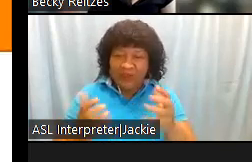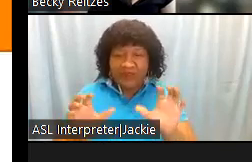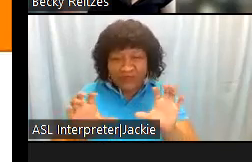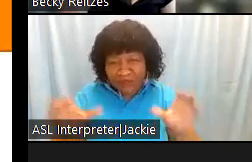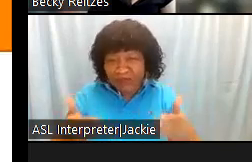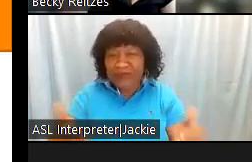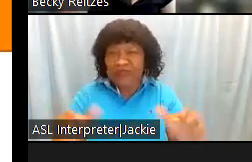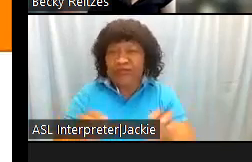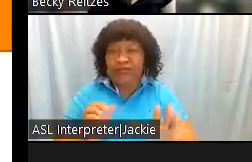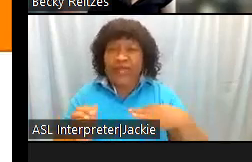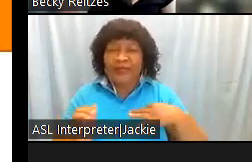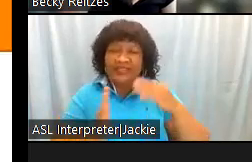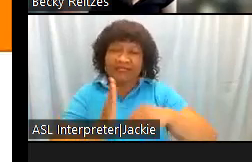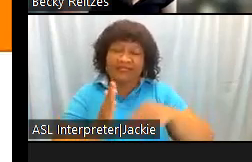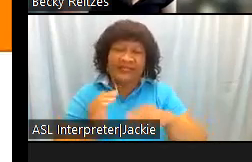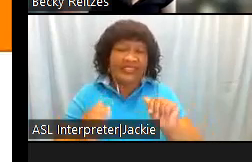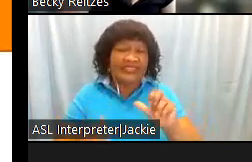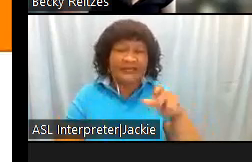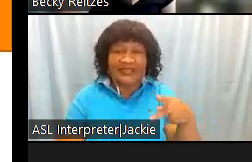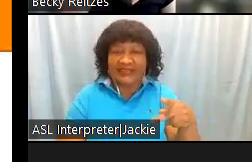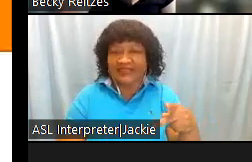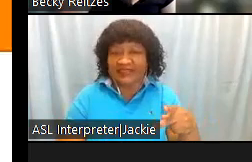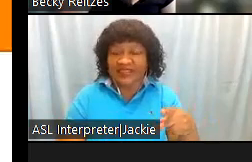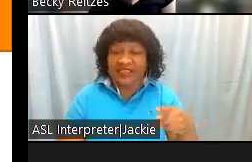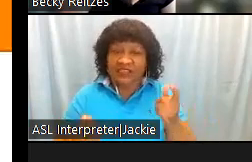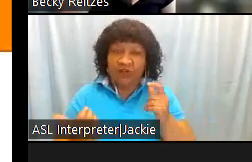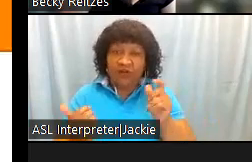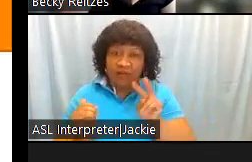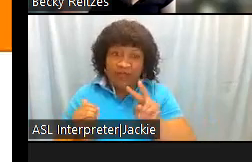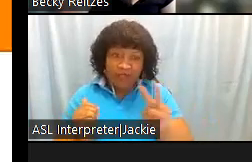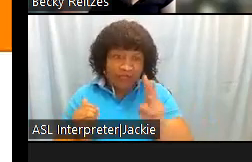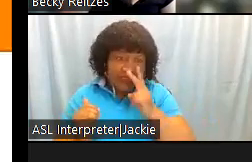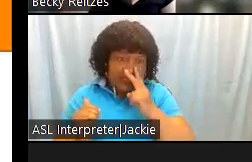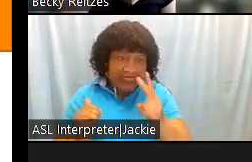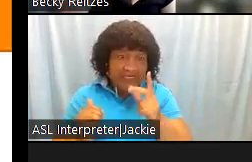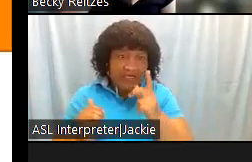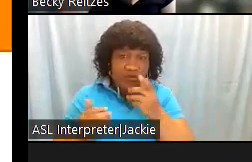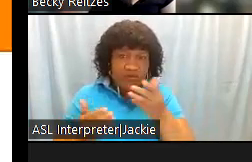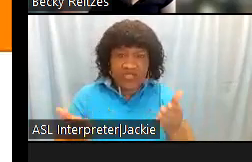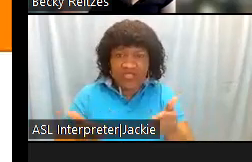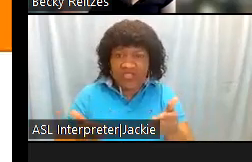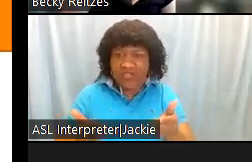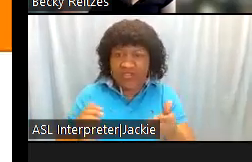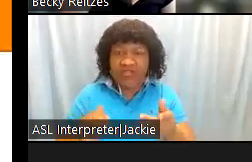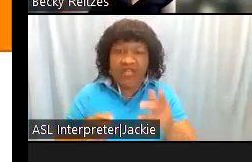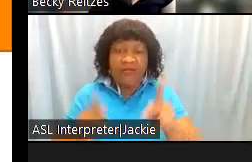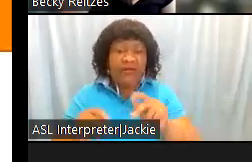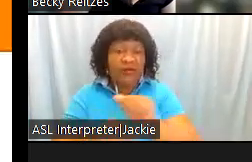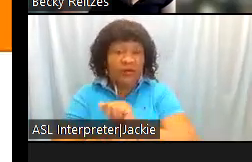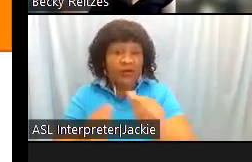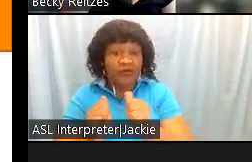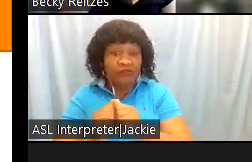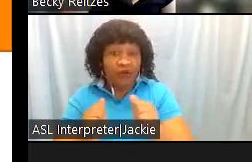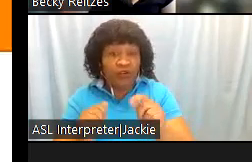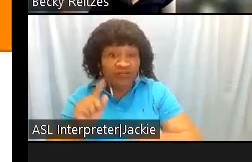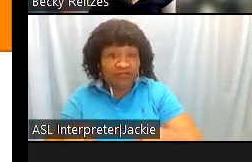as soon as possible. And I'm looking to see who's on here, but again, for folks who work for social services,